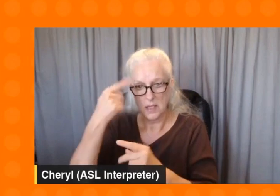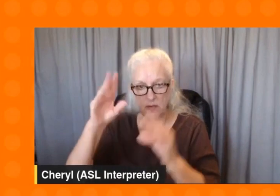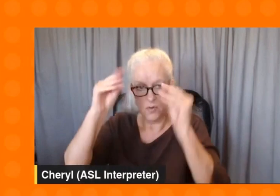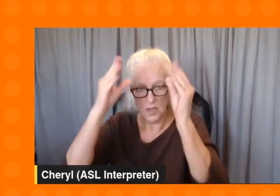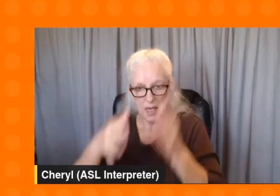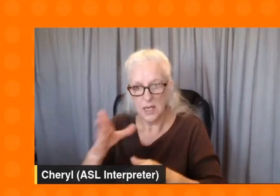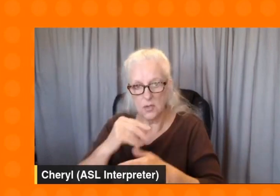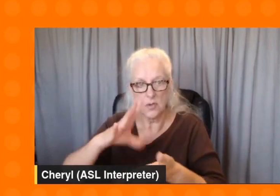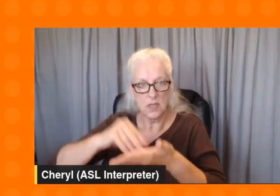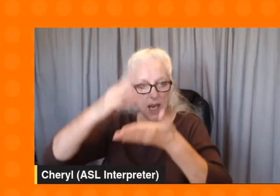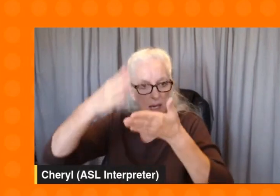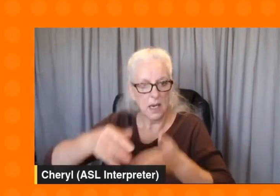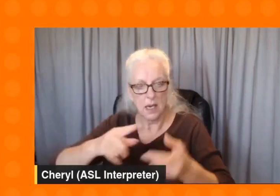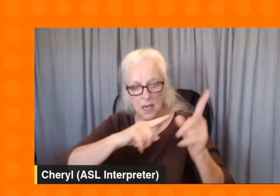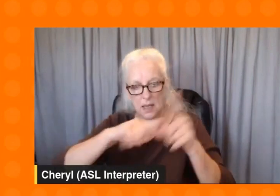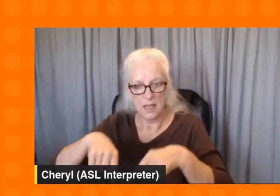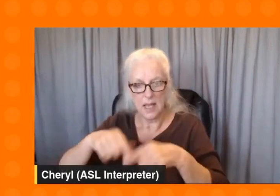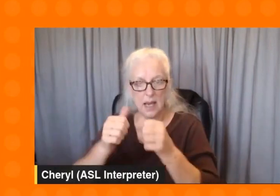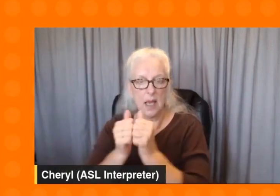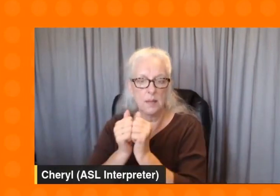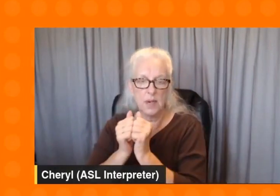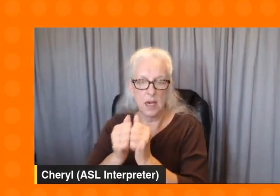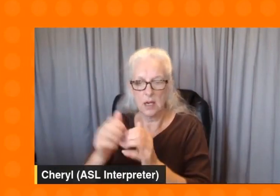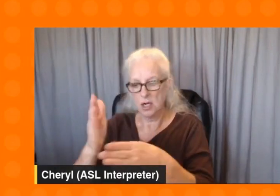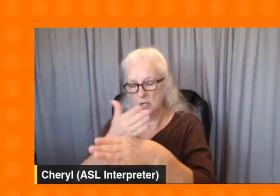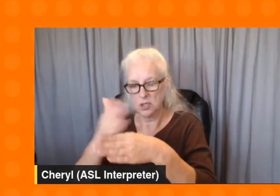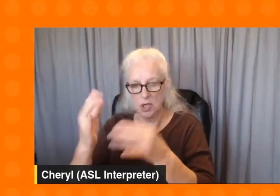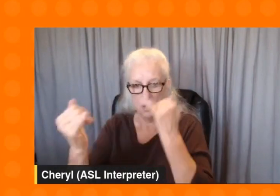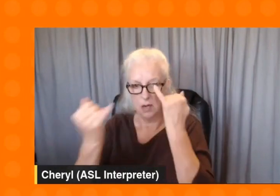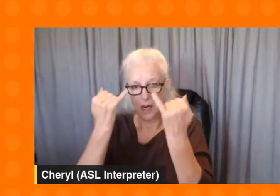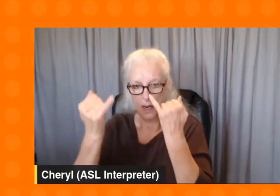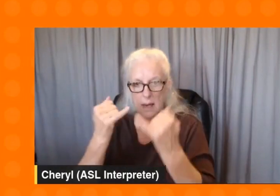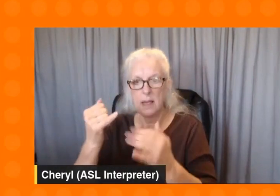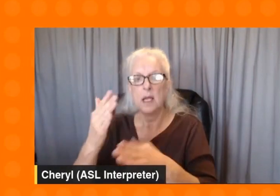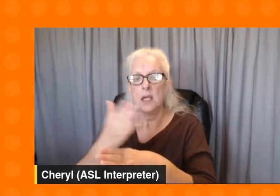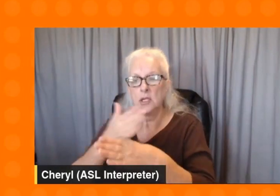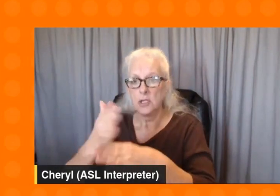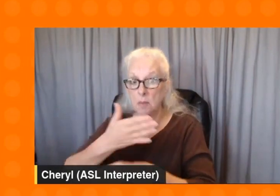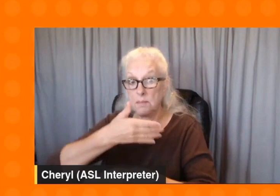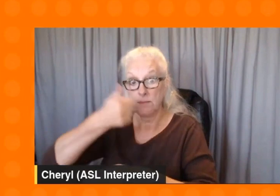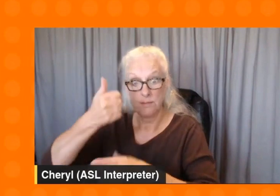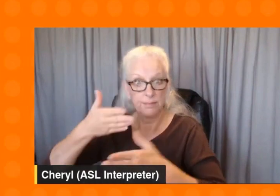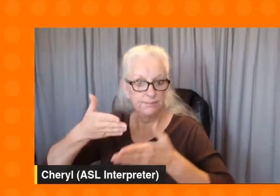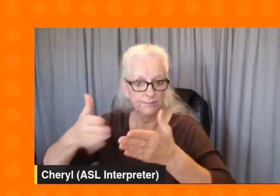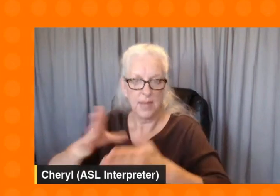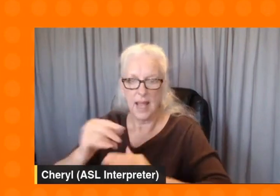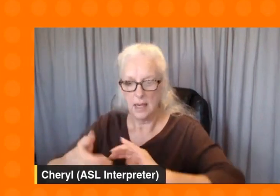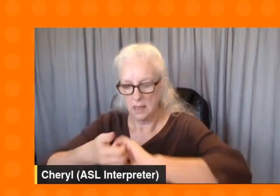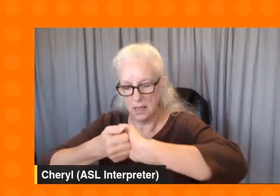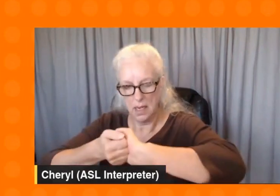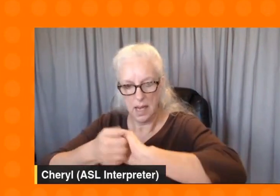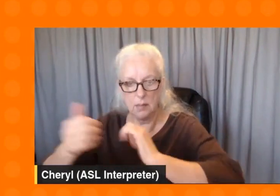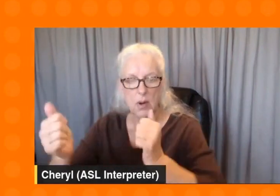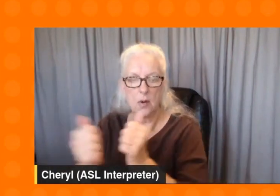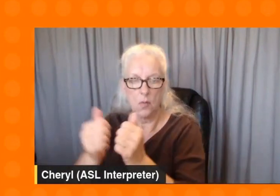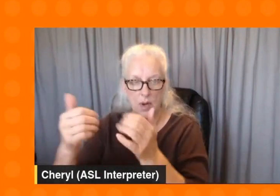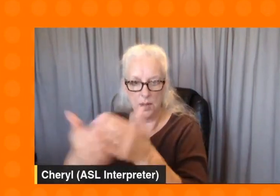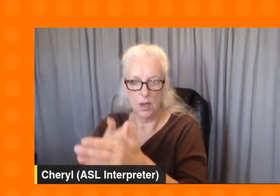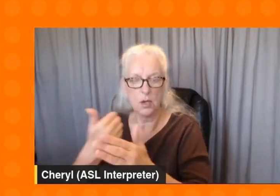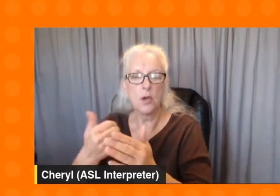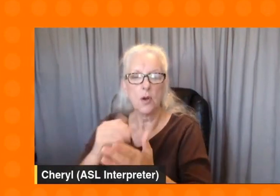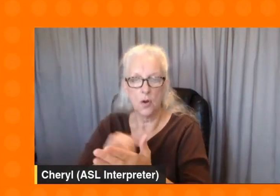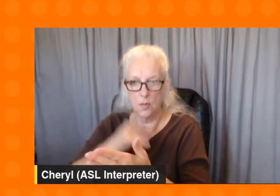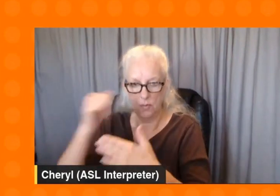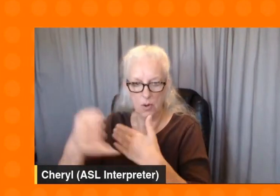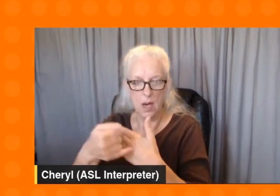learners come together to exchange ideas, share best practices, and collaborate on new projects.